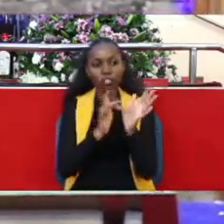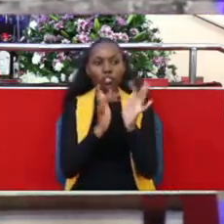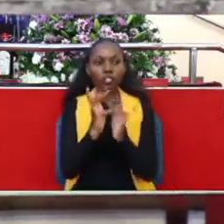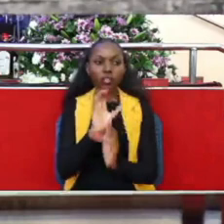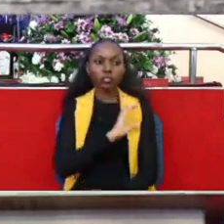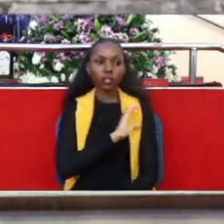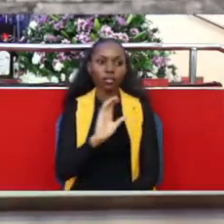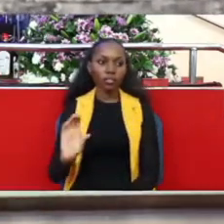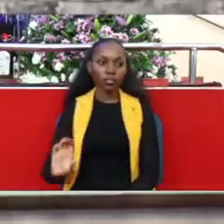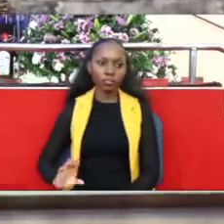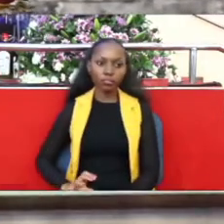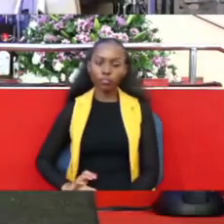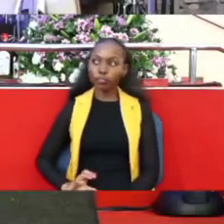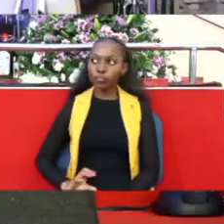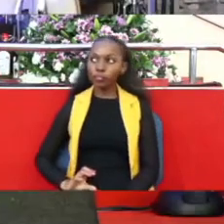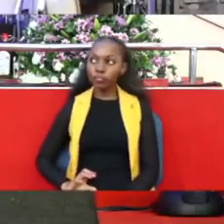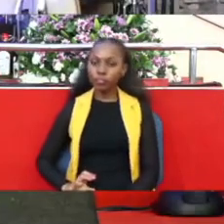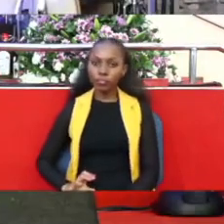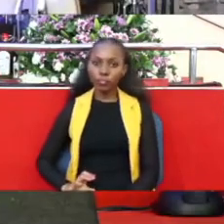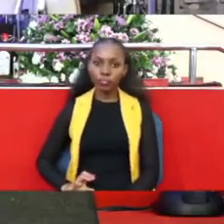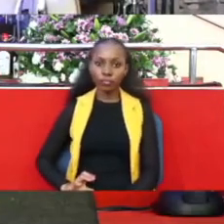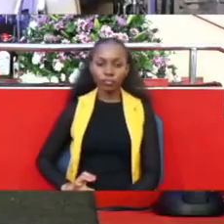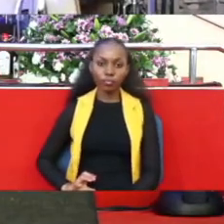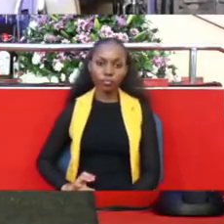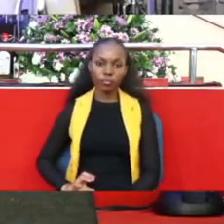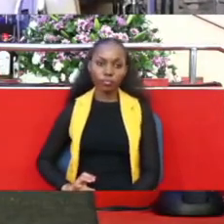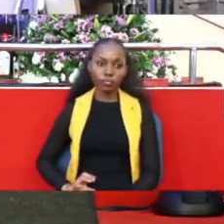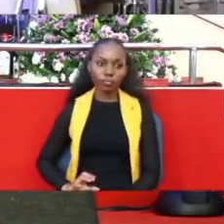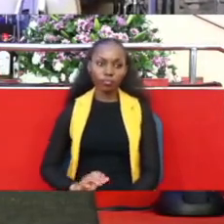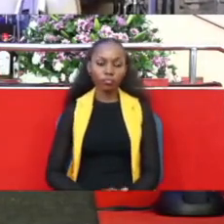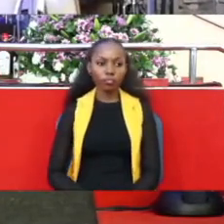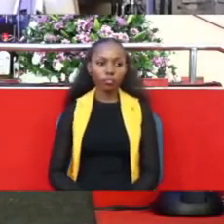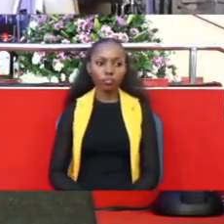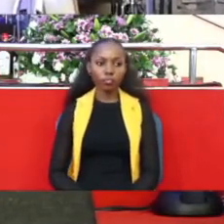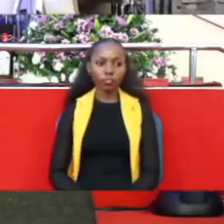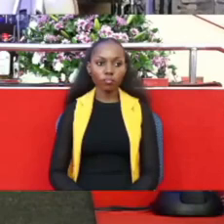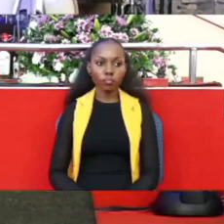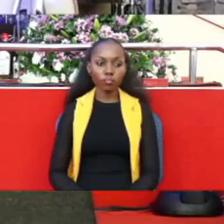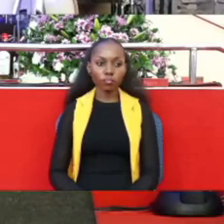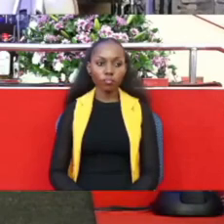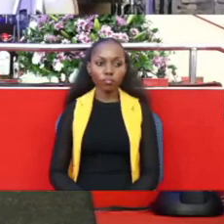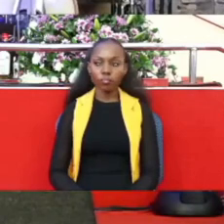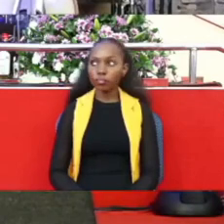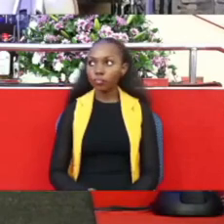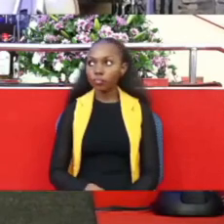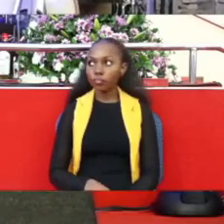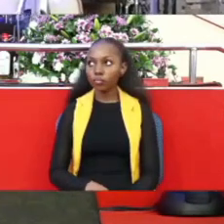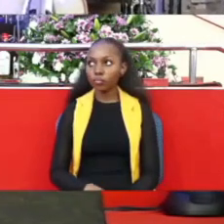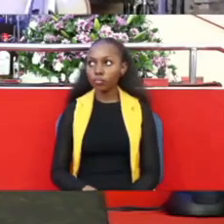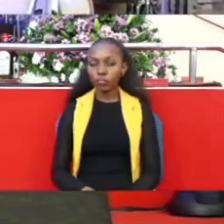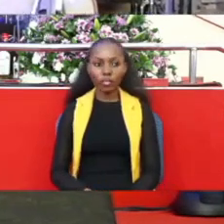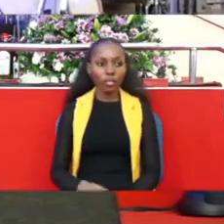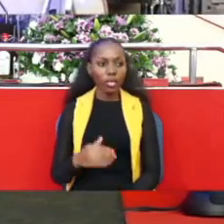fulani, na kwa hivyo kama tutashinda, ni lazima tukaweze kujua tutashughulikia namna gani. Where I come from within our family,